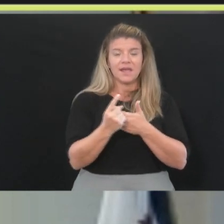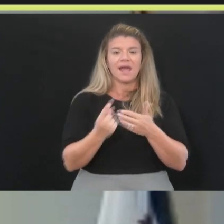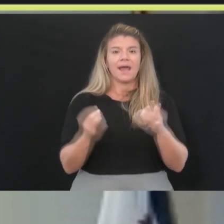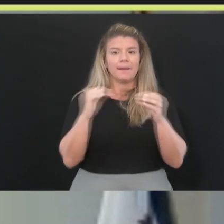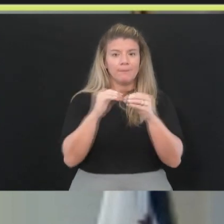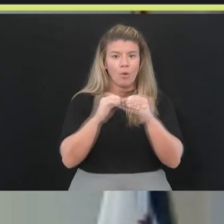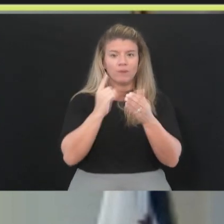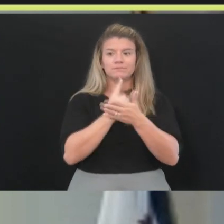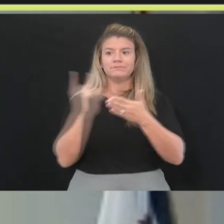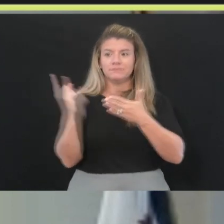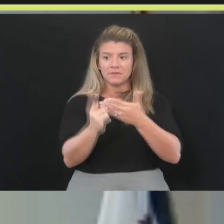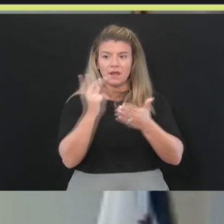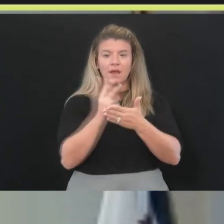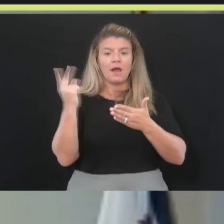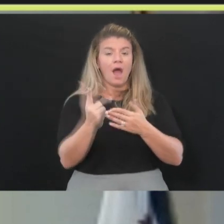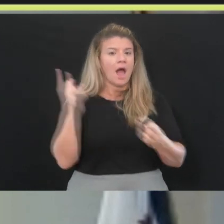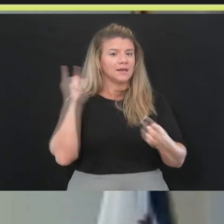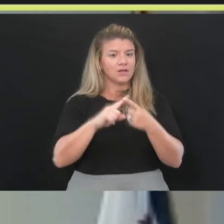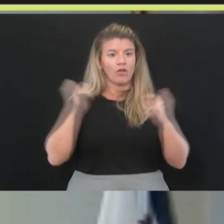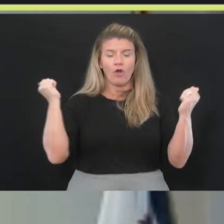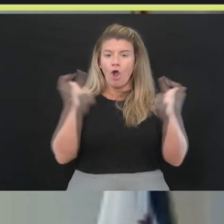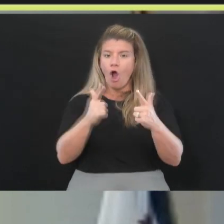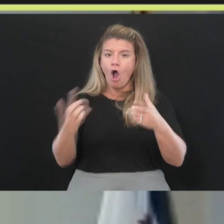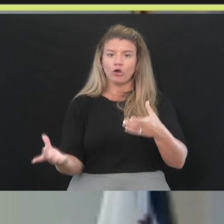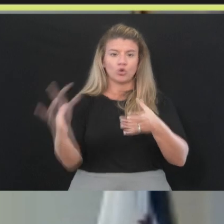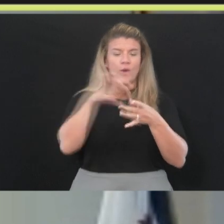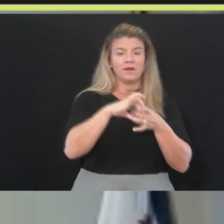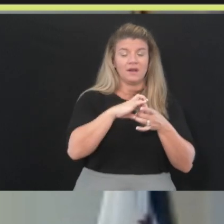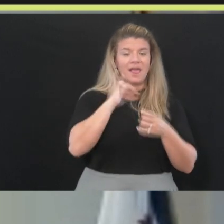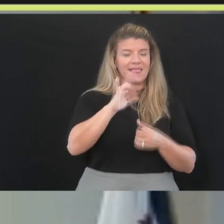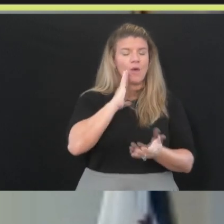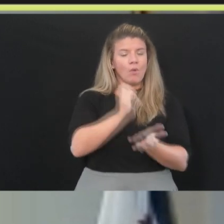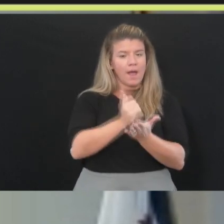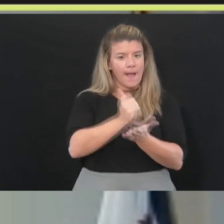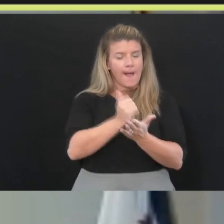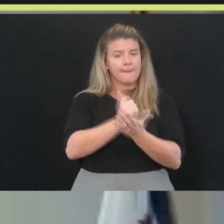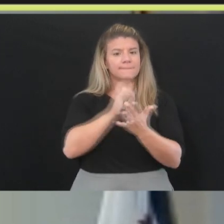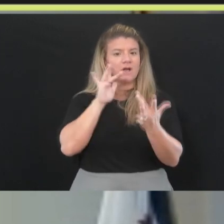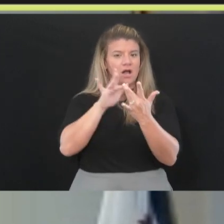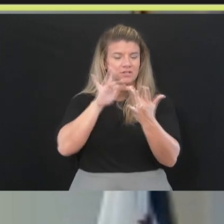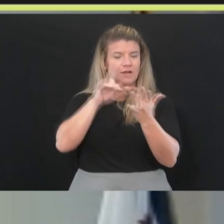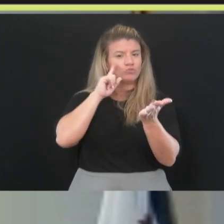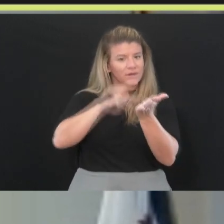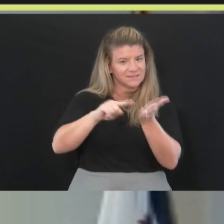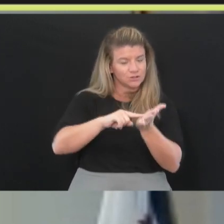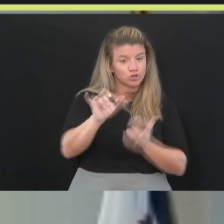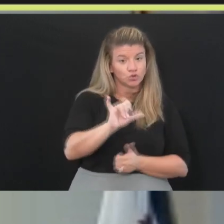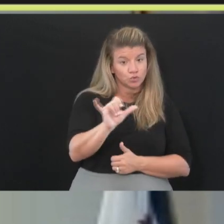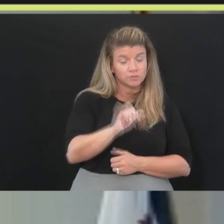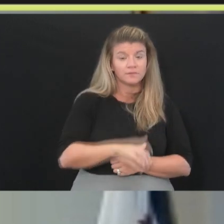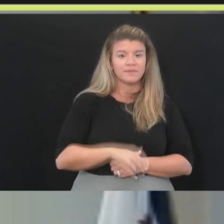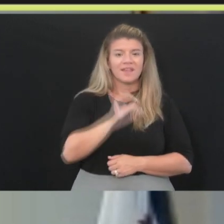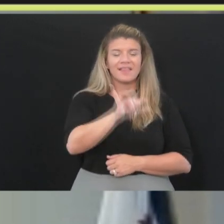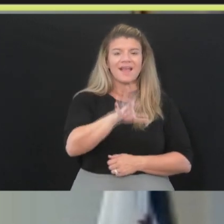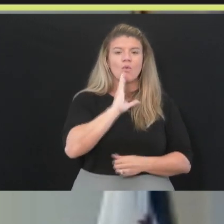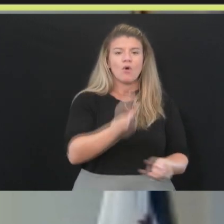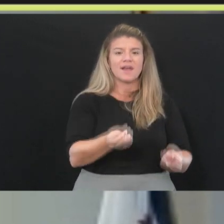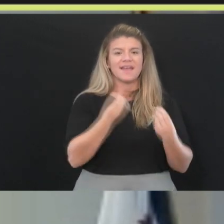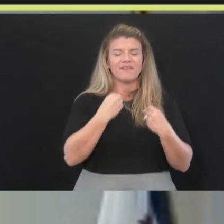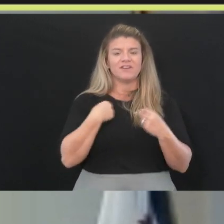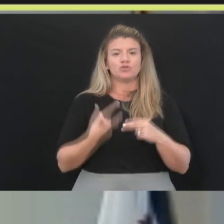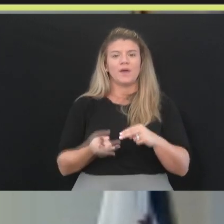week until we get everyone on. So that's going to help with regard to contact tracing. Actually allows us to increase that